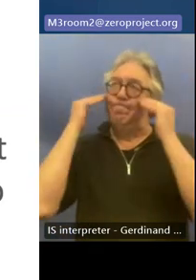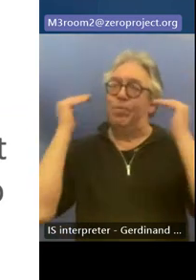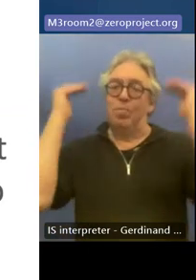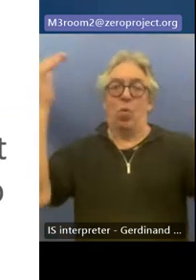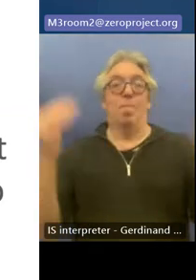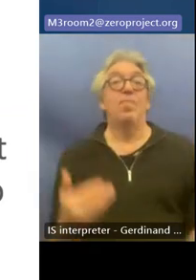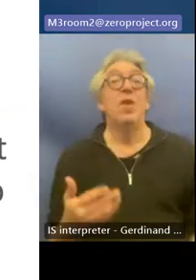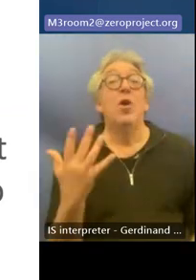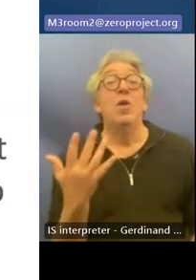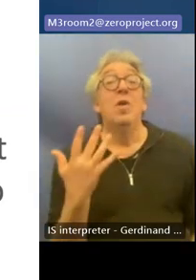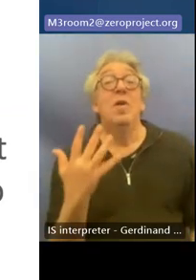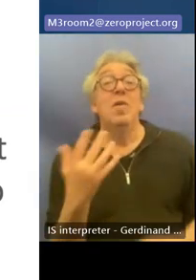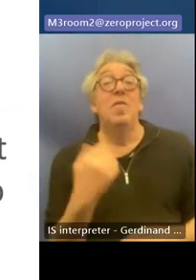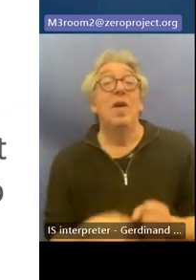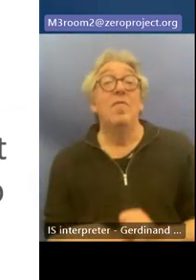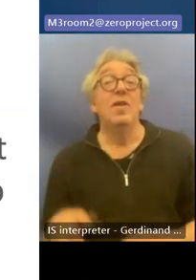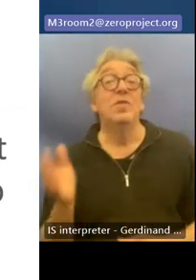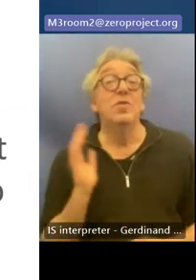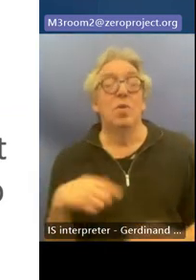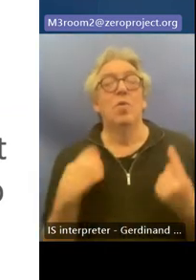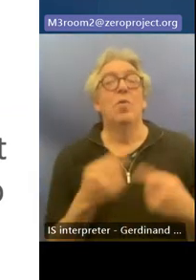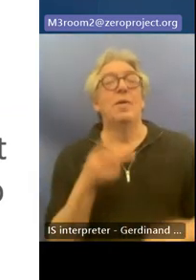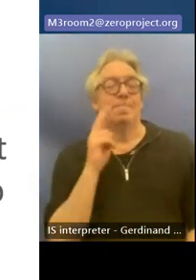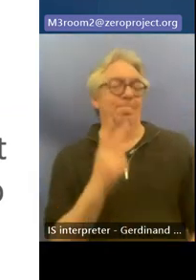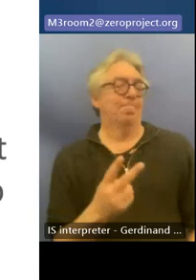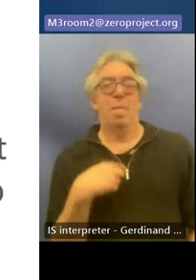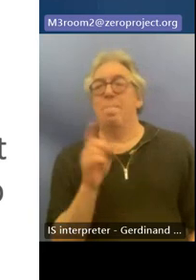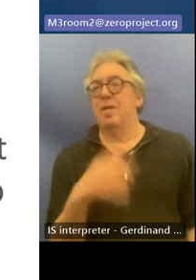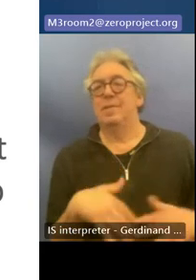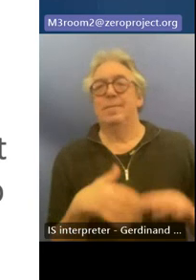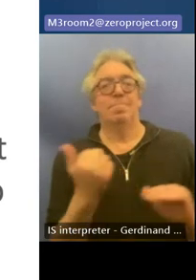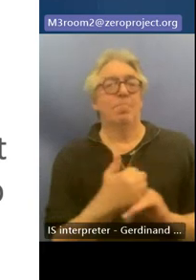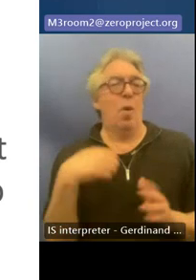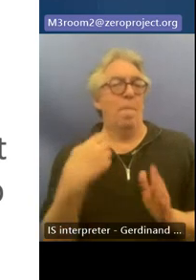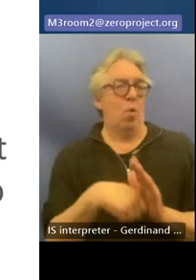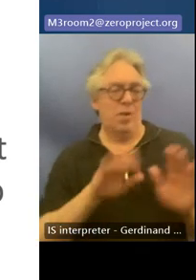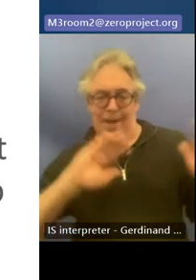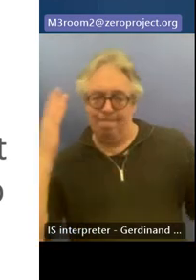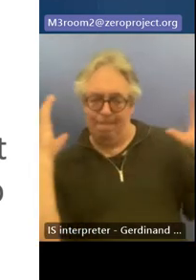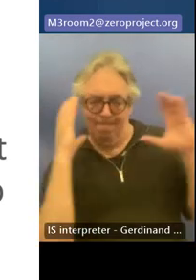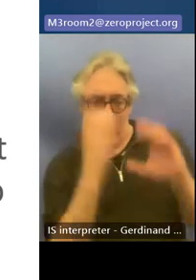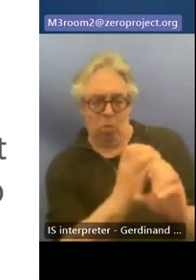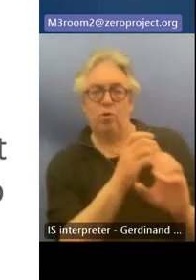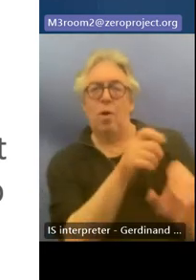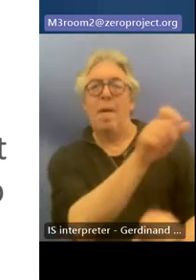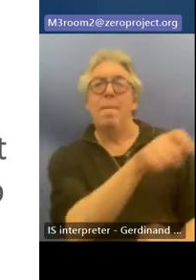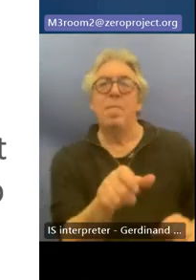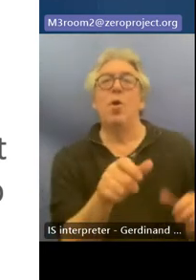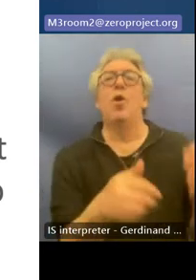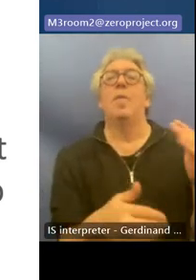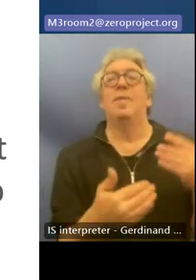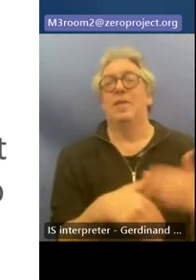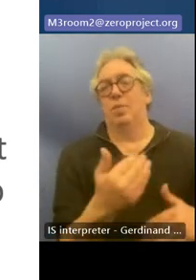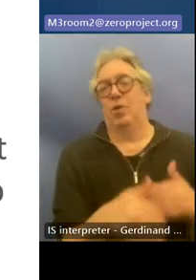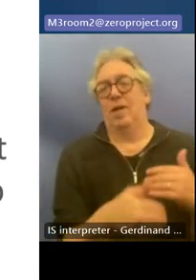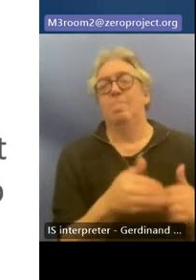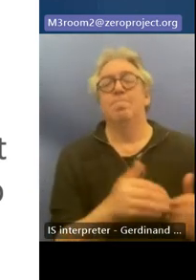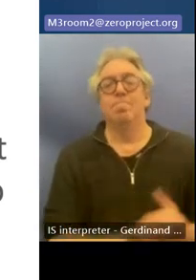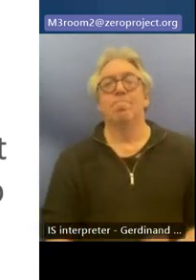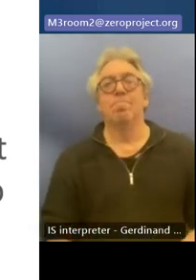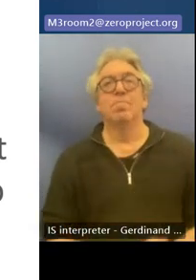5 years ago, we saw there was a need to implement a project which will specifically focus on people living with disability. And